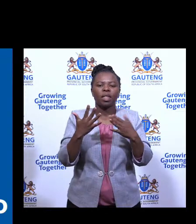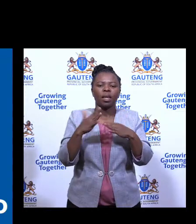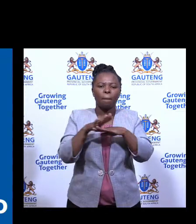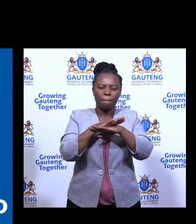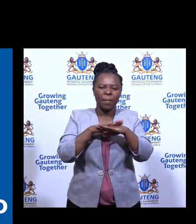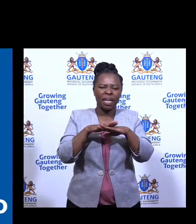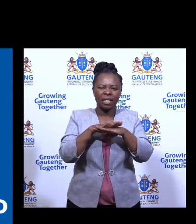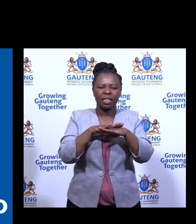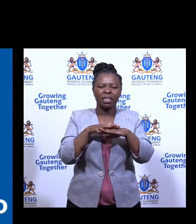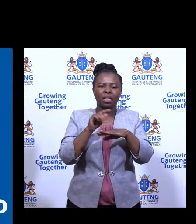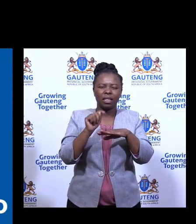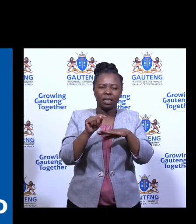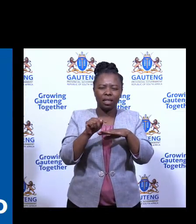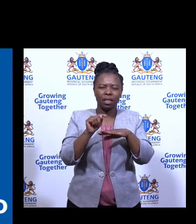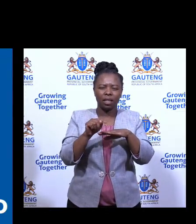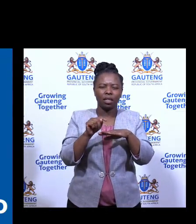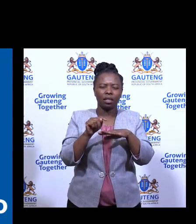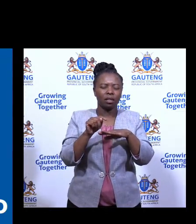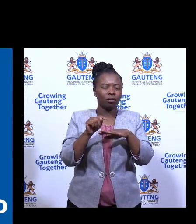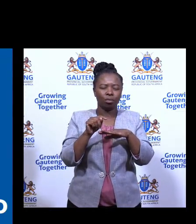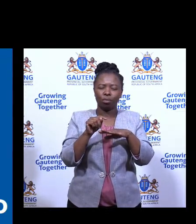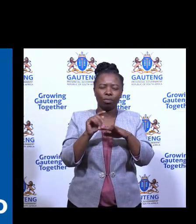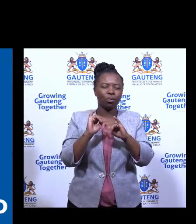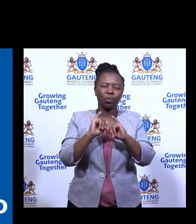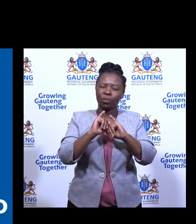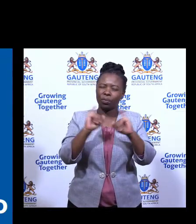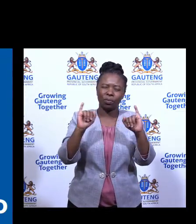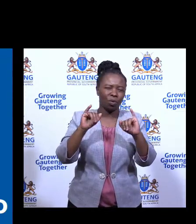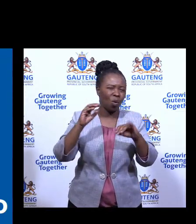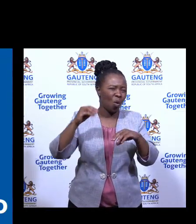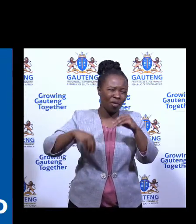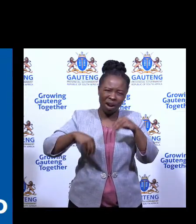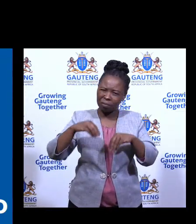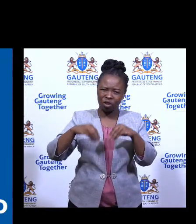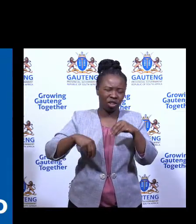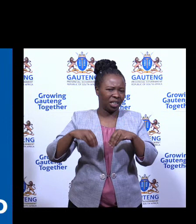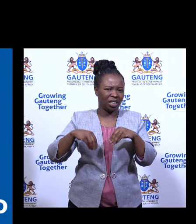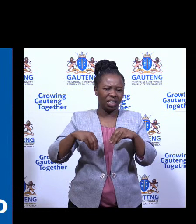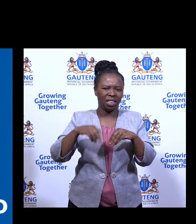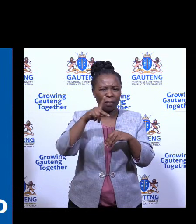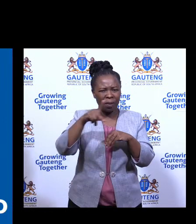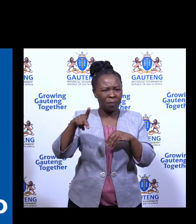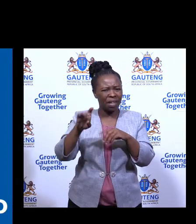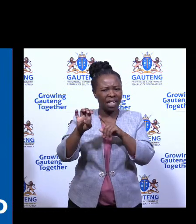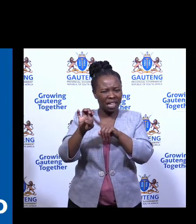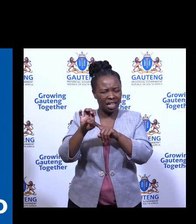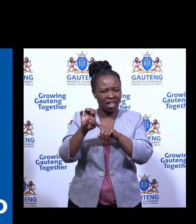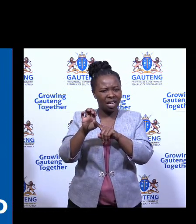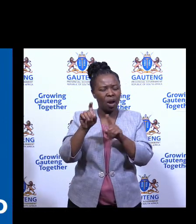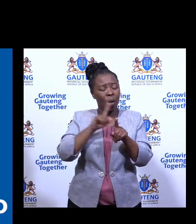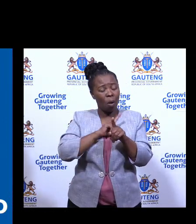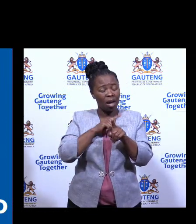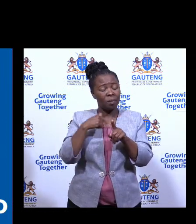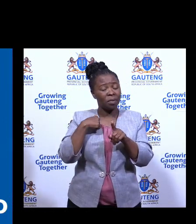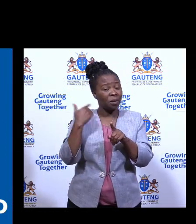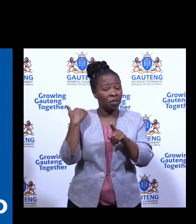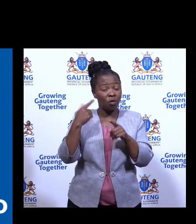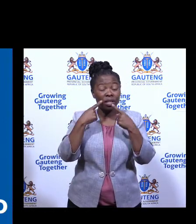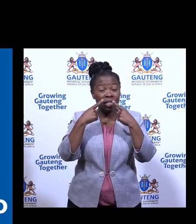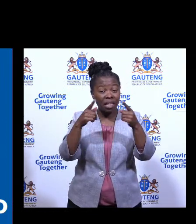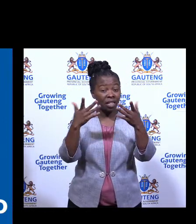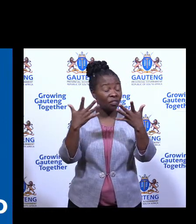devastating impact of the corruption related to PPE, which I've said publicly, it